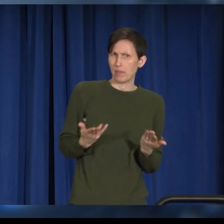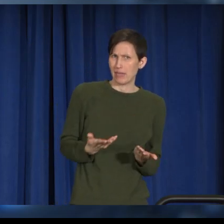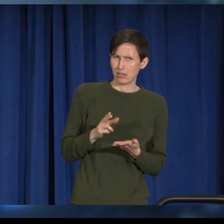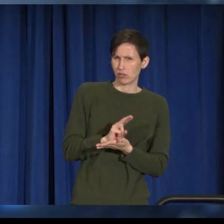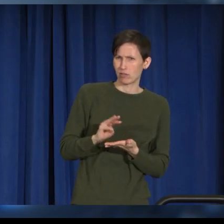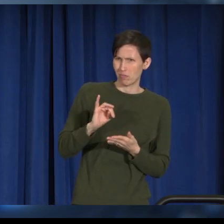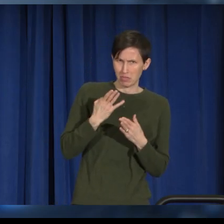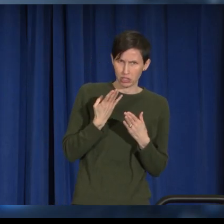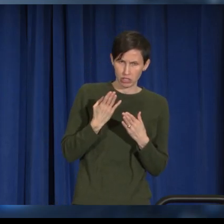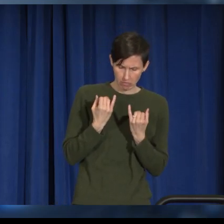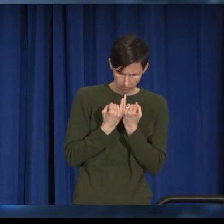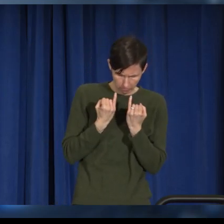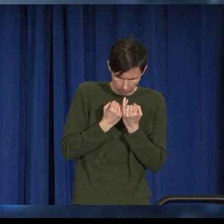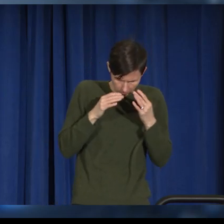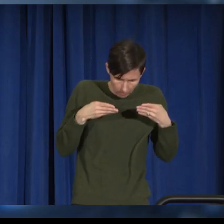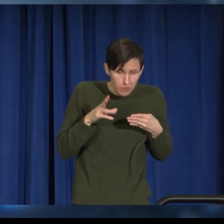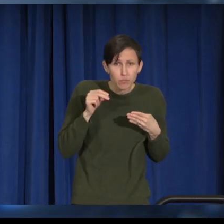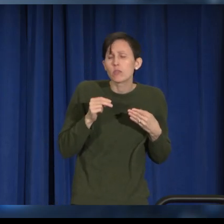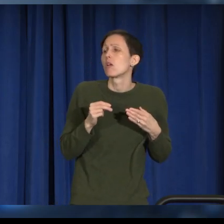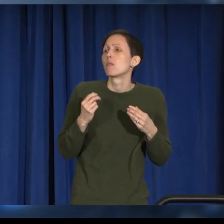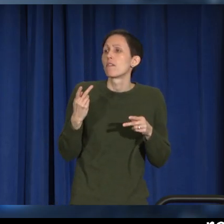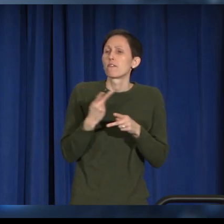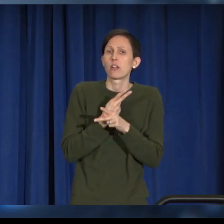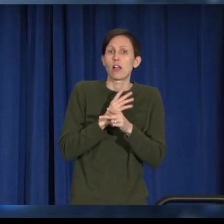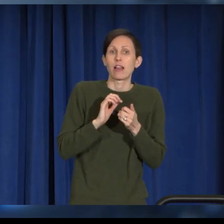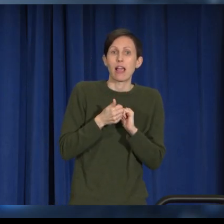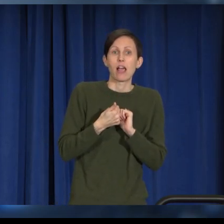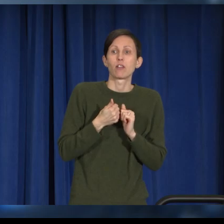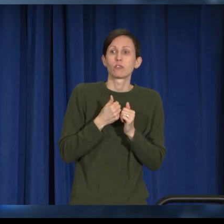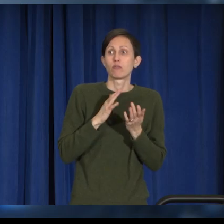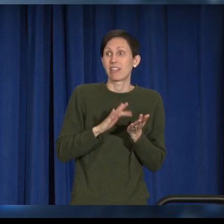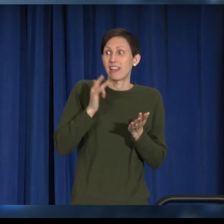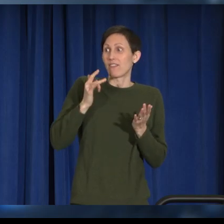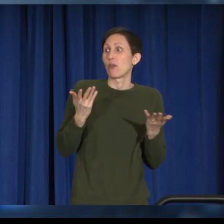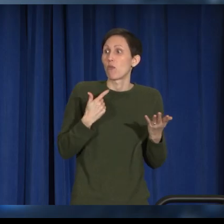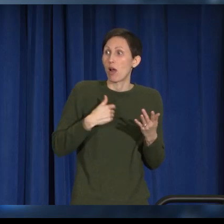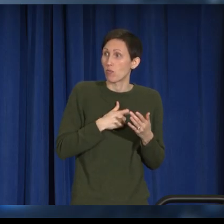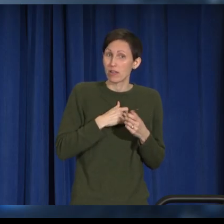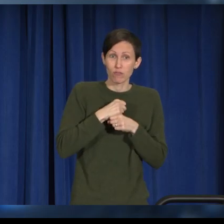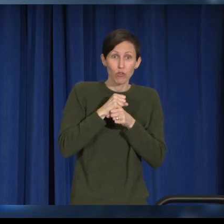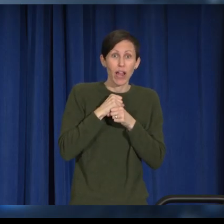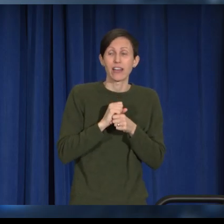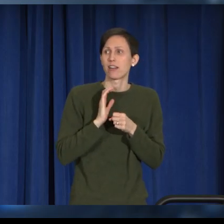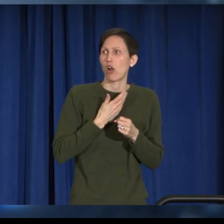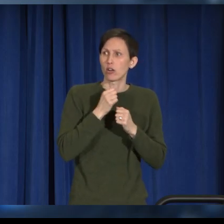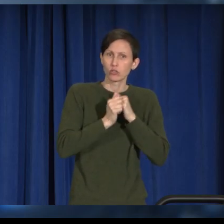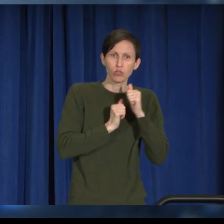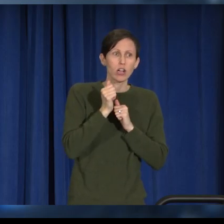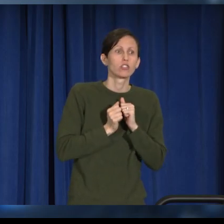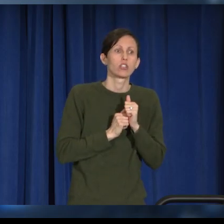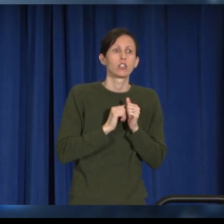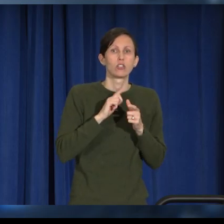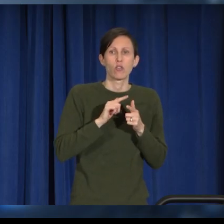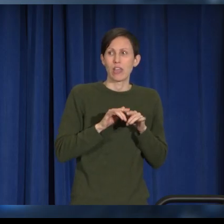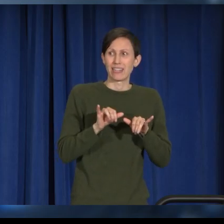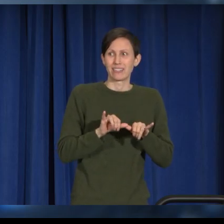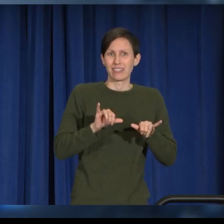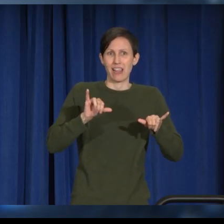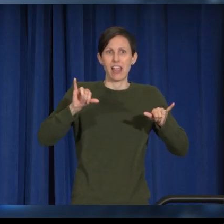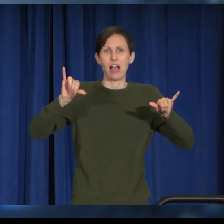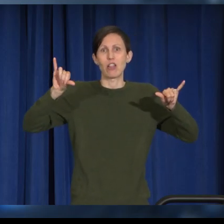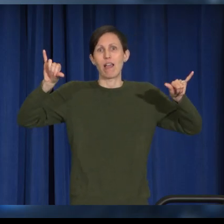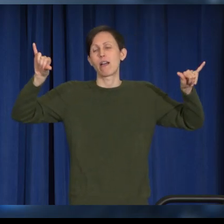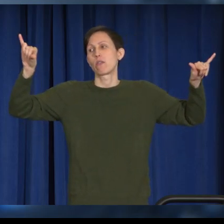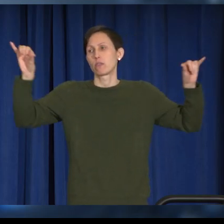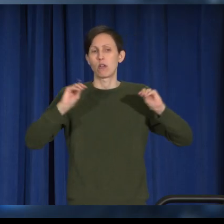of Michigan, but find ways to leverage what we've created and the structure that we've created such that it can be scaled and replicated in